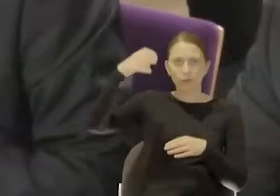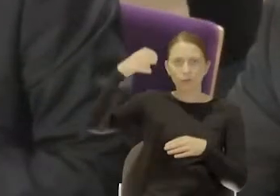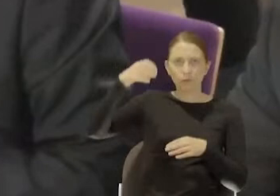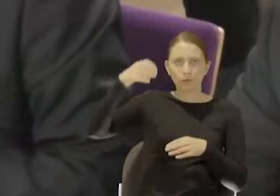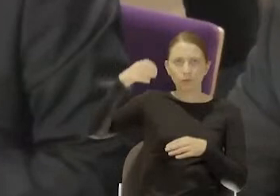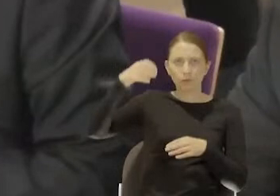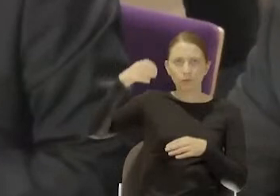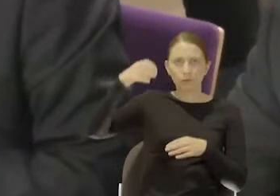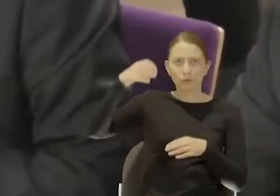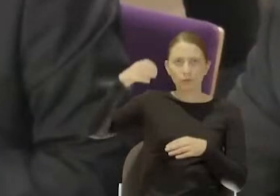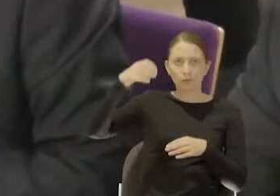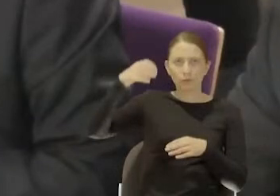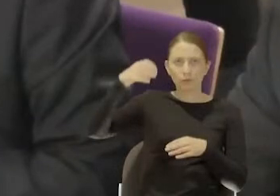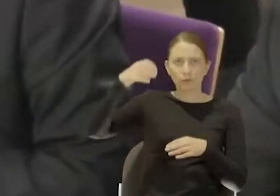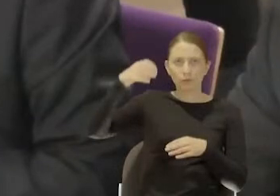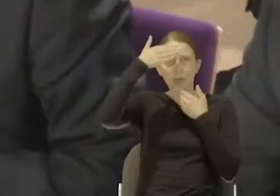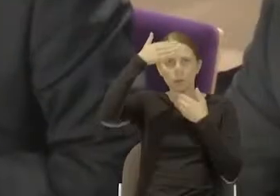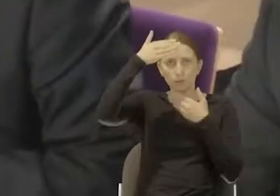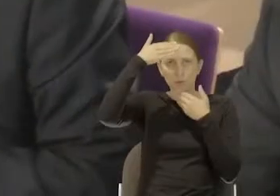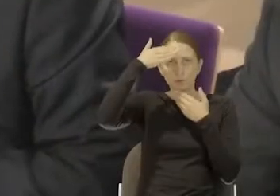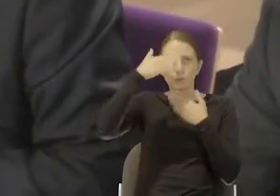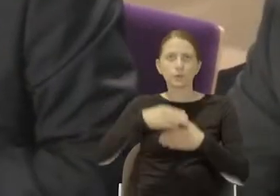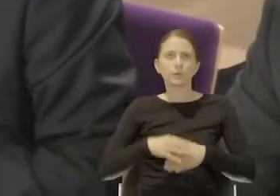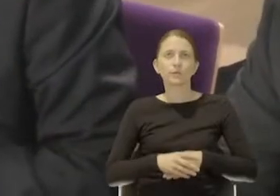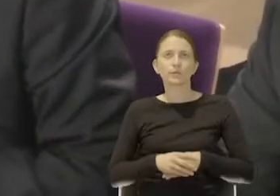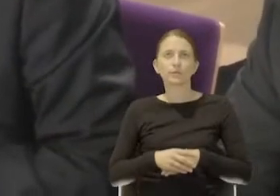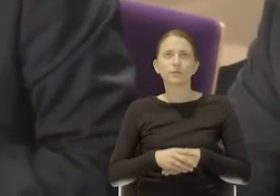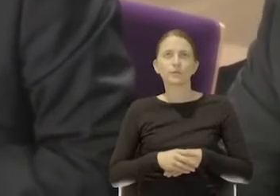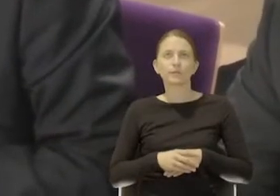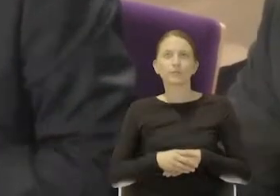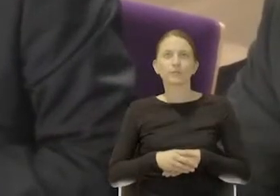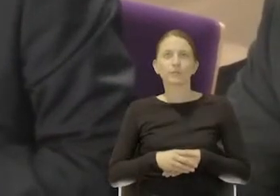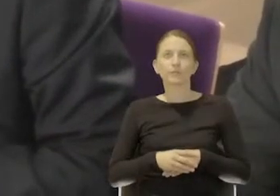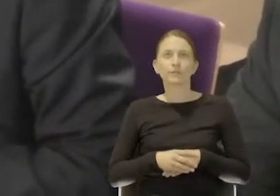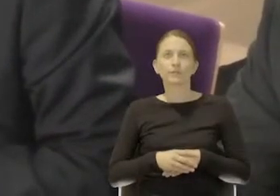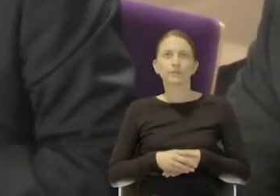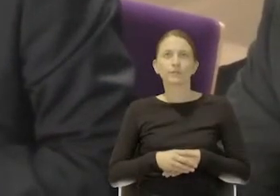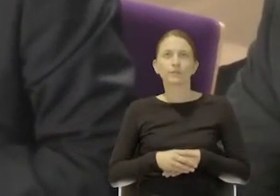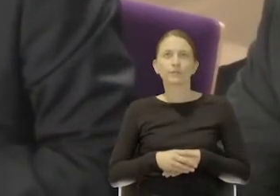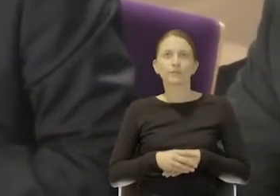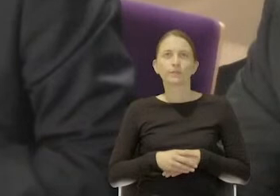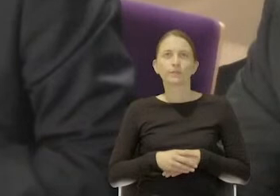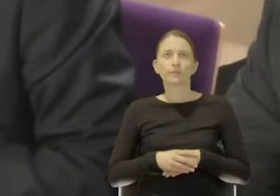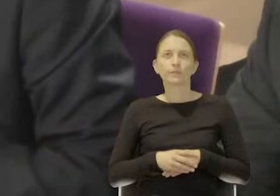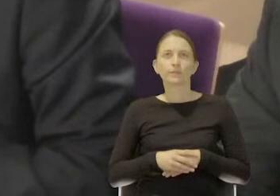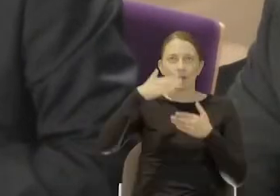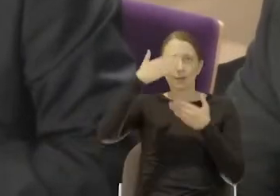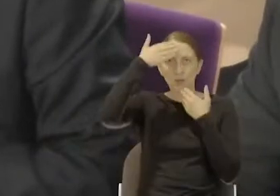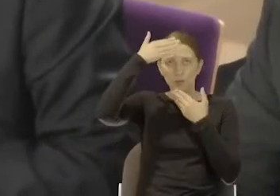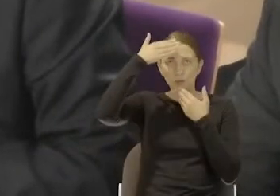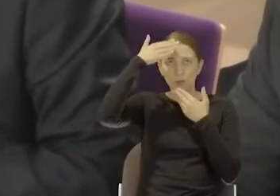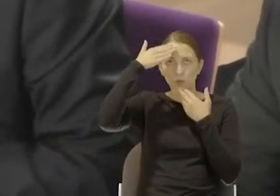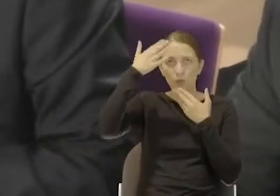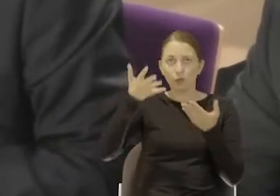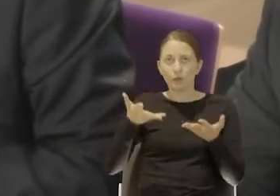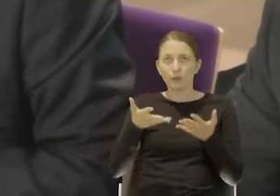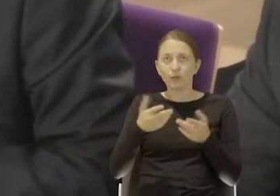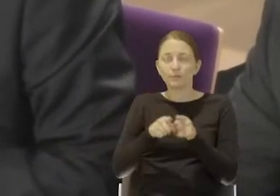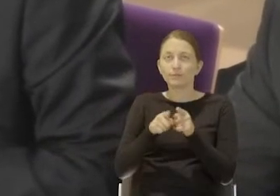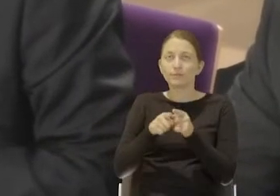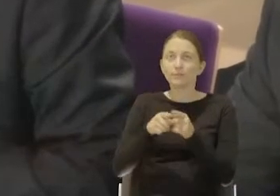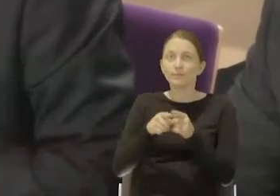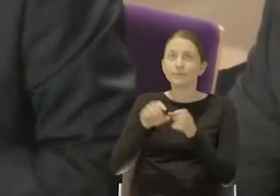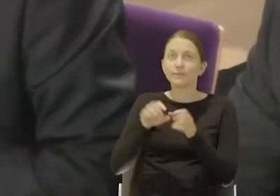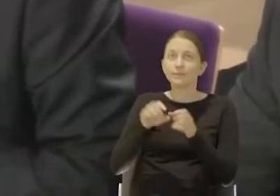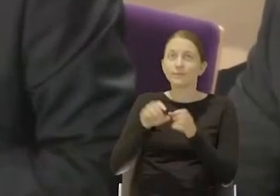central governments and regions of Morocco. We are using also international funds for that